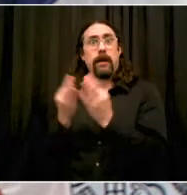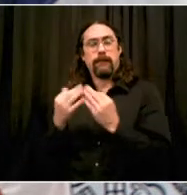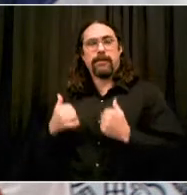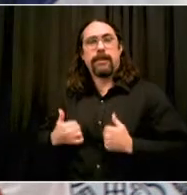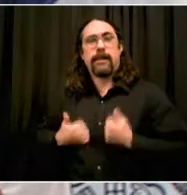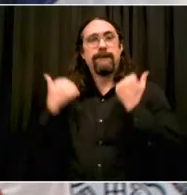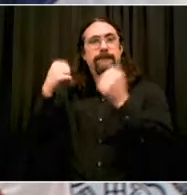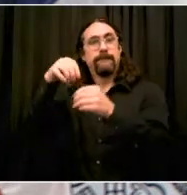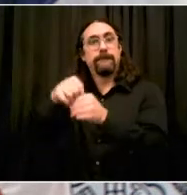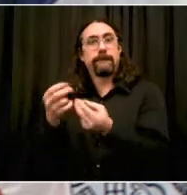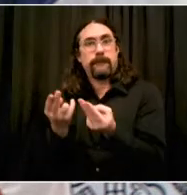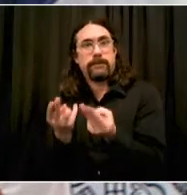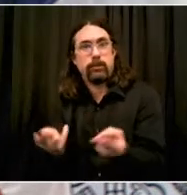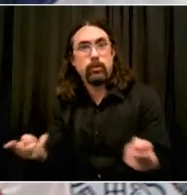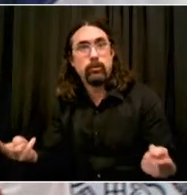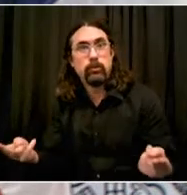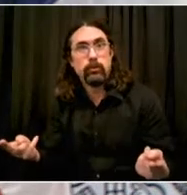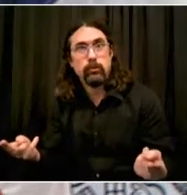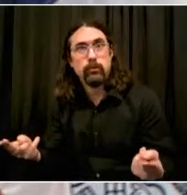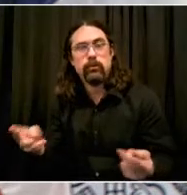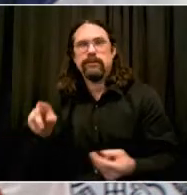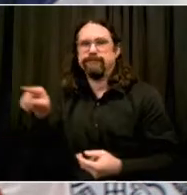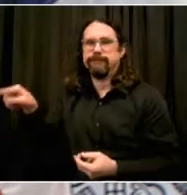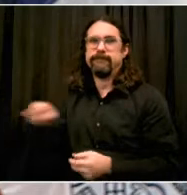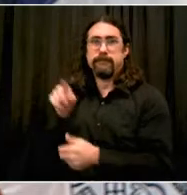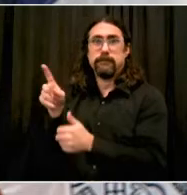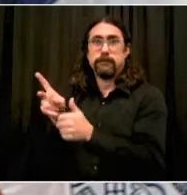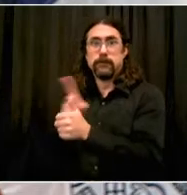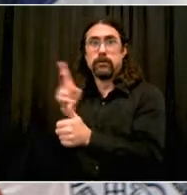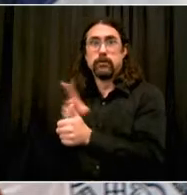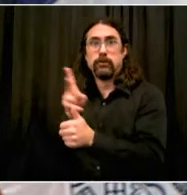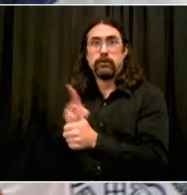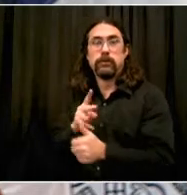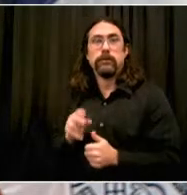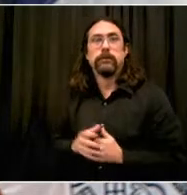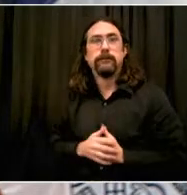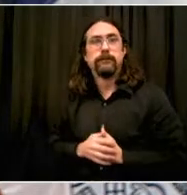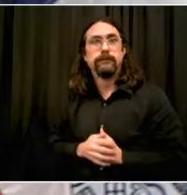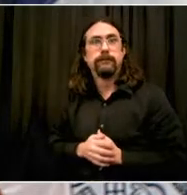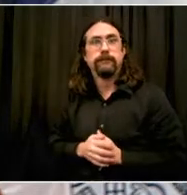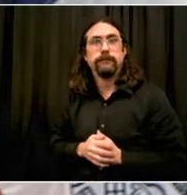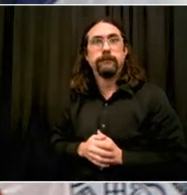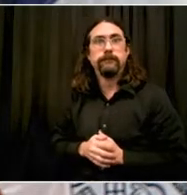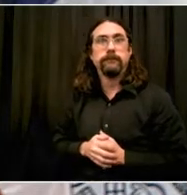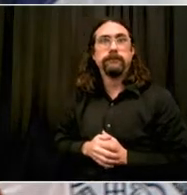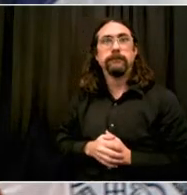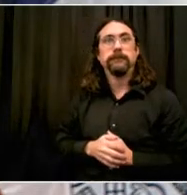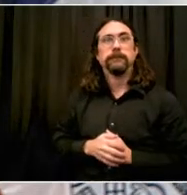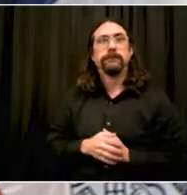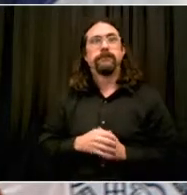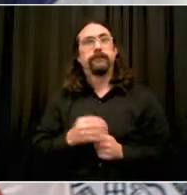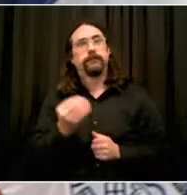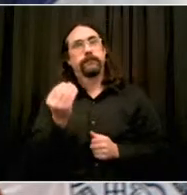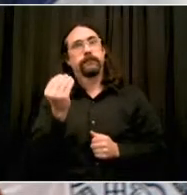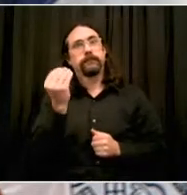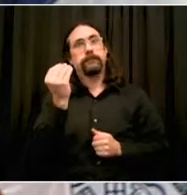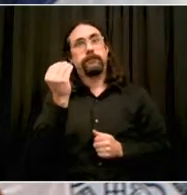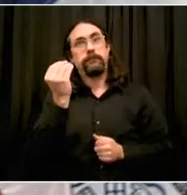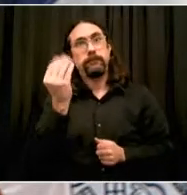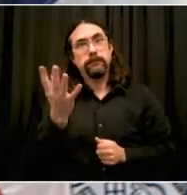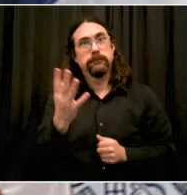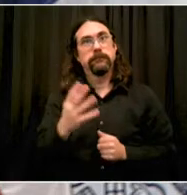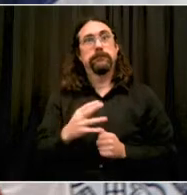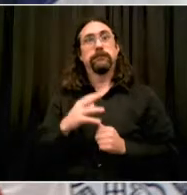uptake on the Learning Bridges seats so far. Obviously, this moment will mean more people will want them, but we don't know how